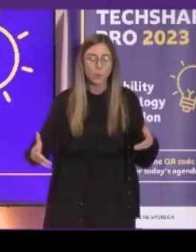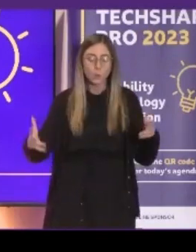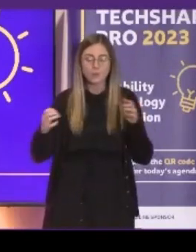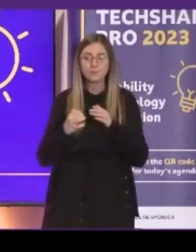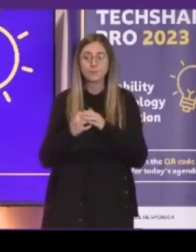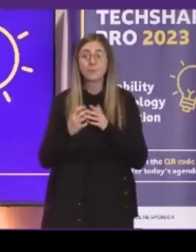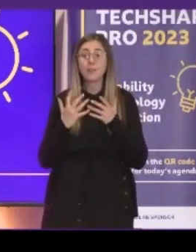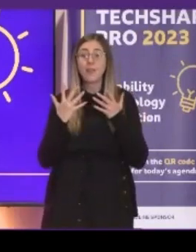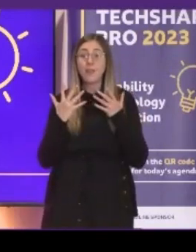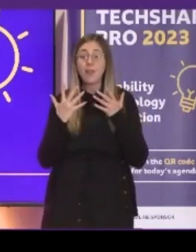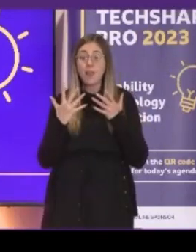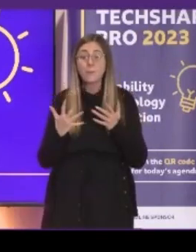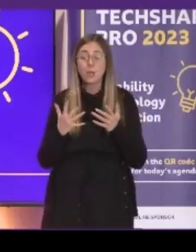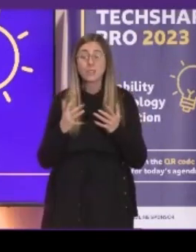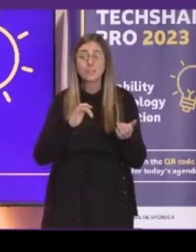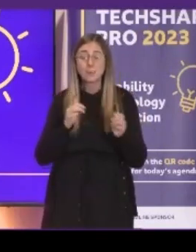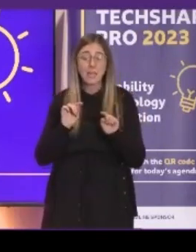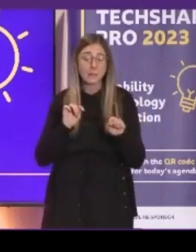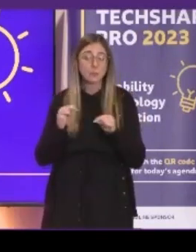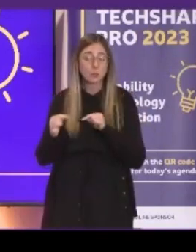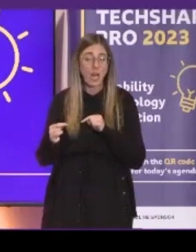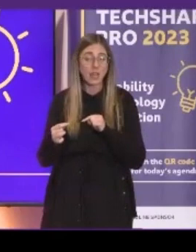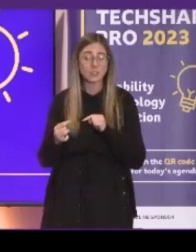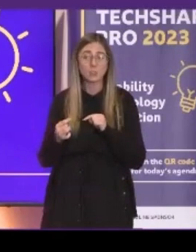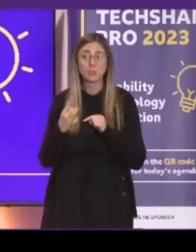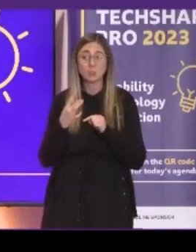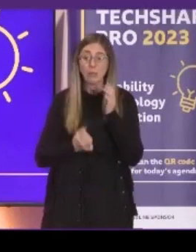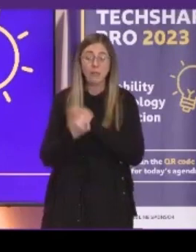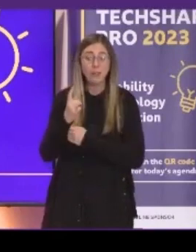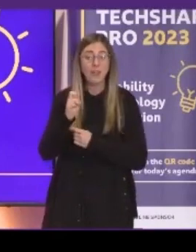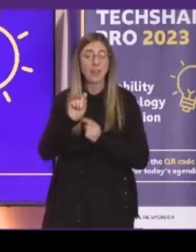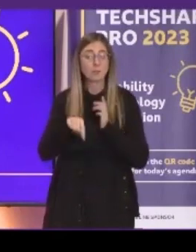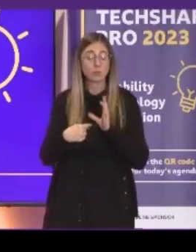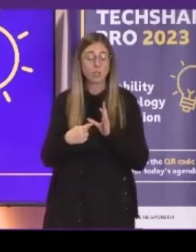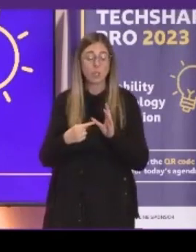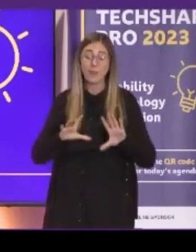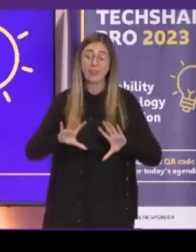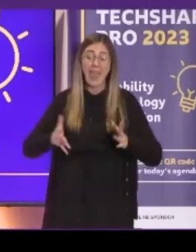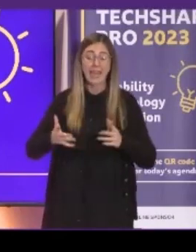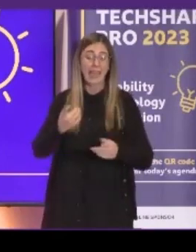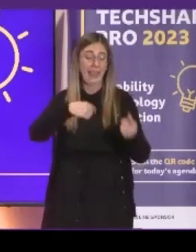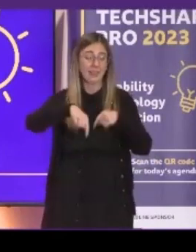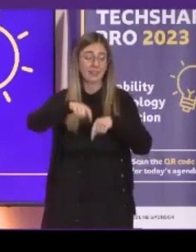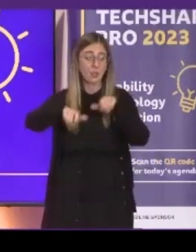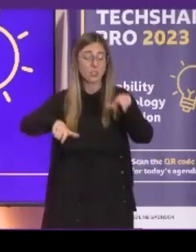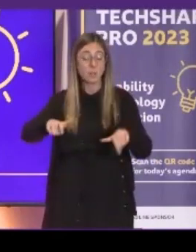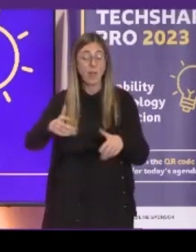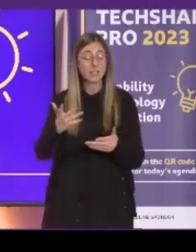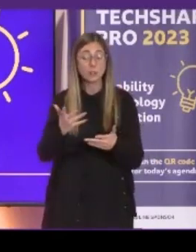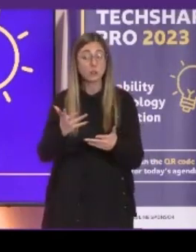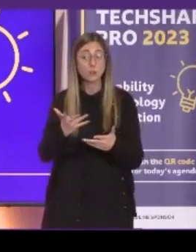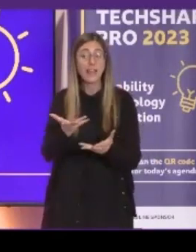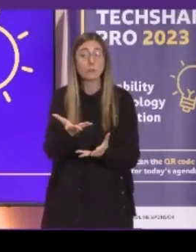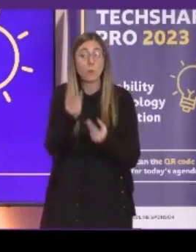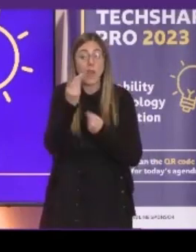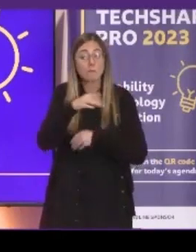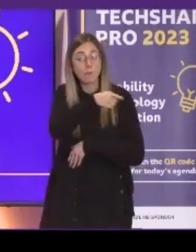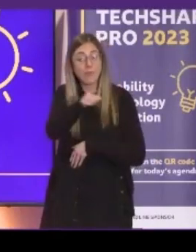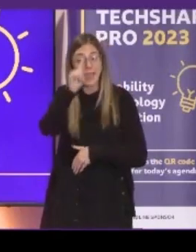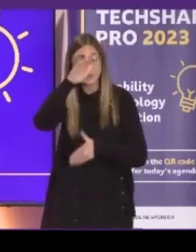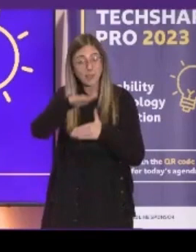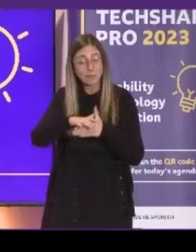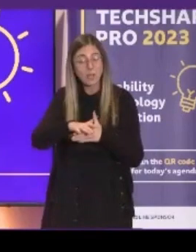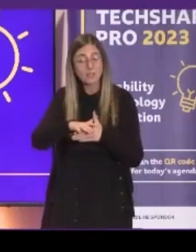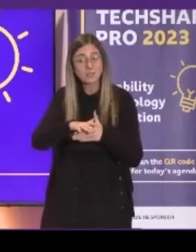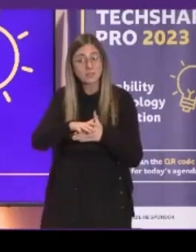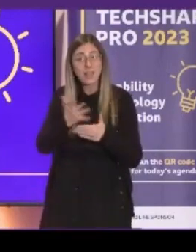the challenges within products, within projects with any customer, It's about embracing them and learning from them, and then sharing that